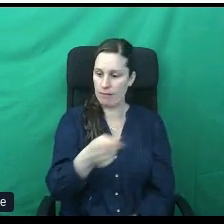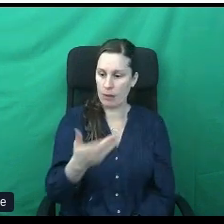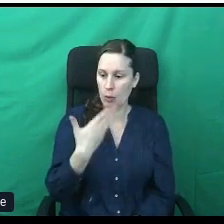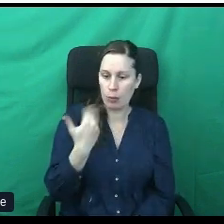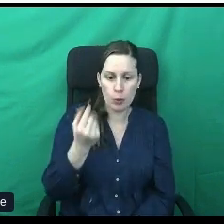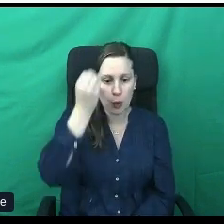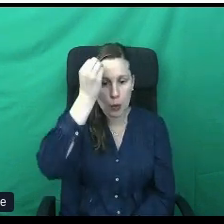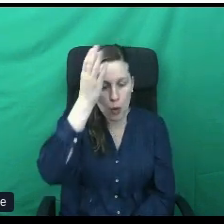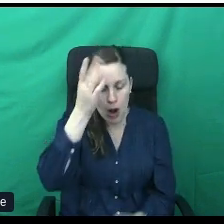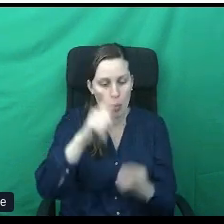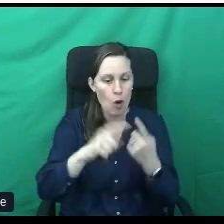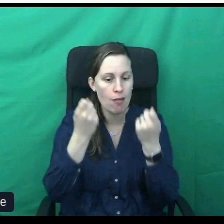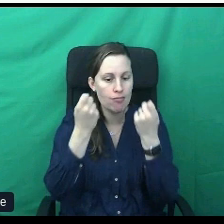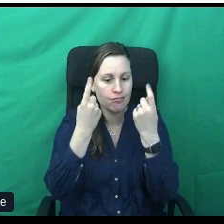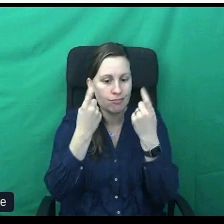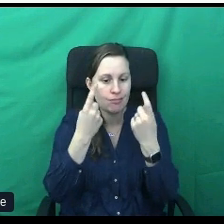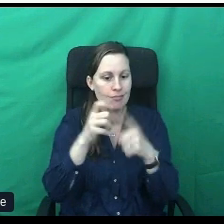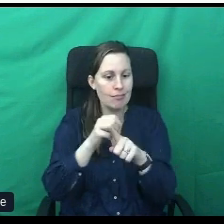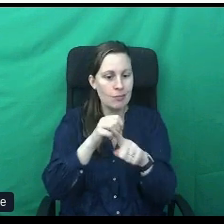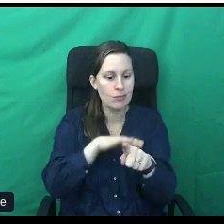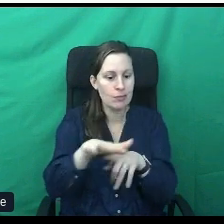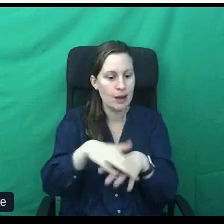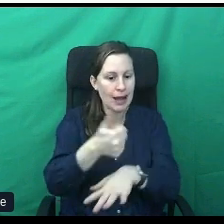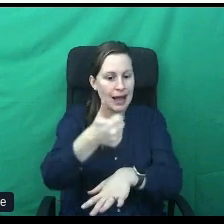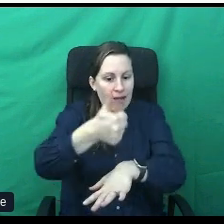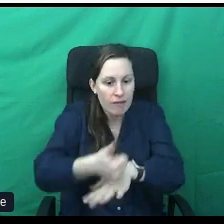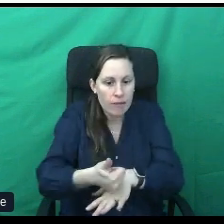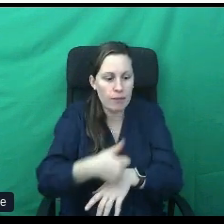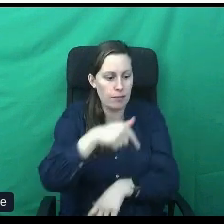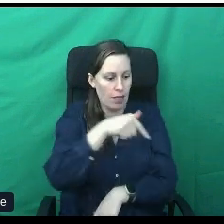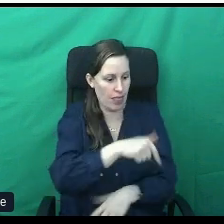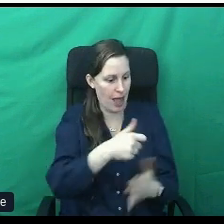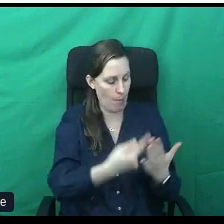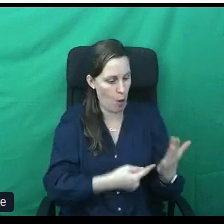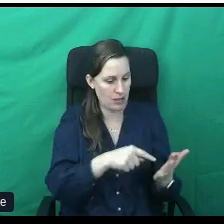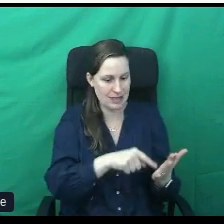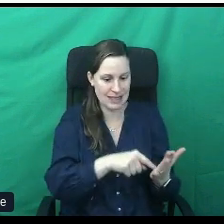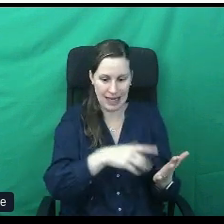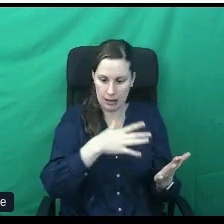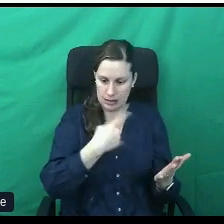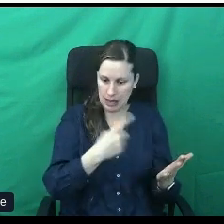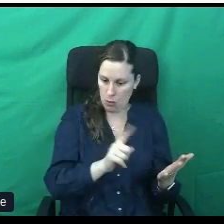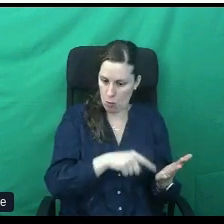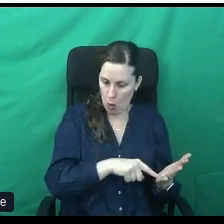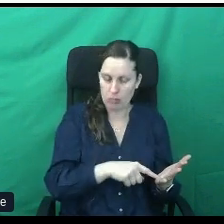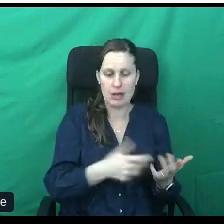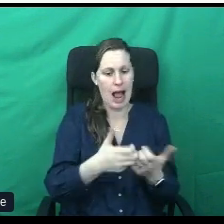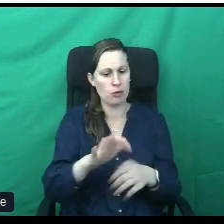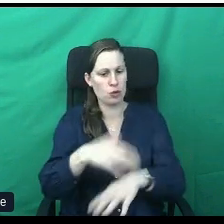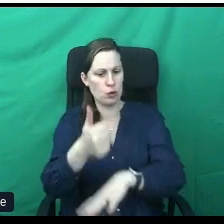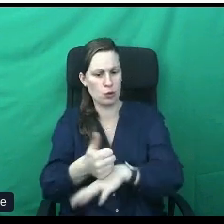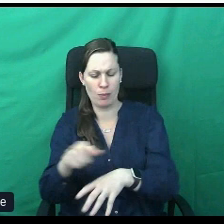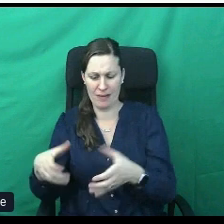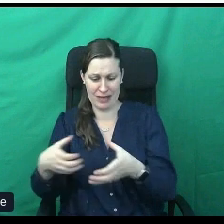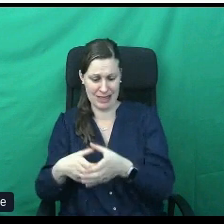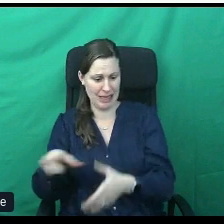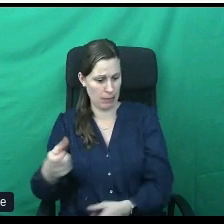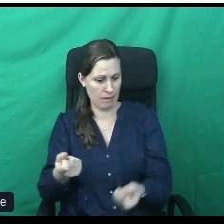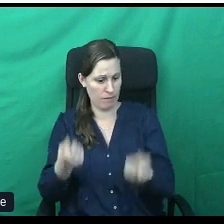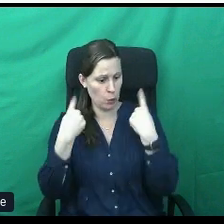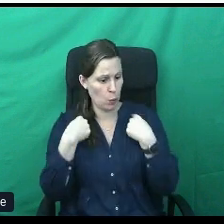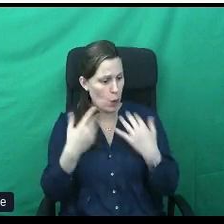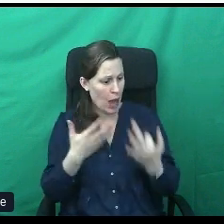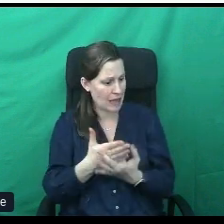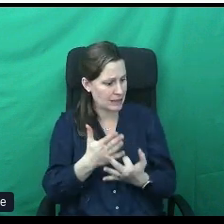or education to implement what those policies asks of them, or when teams don't understand what accessibility is or why